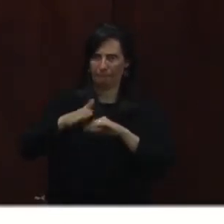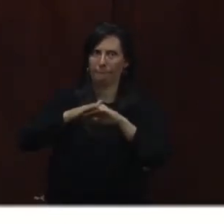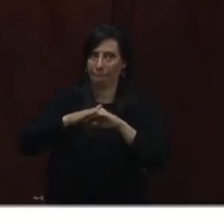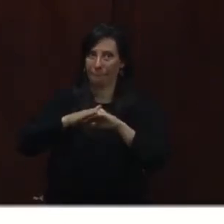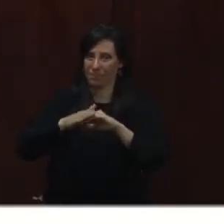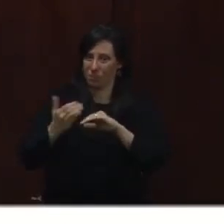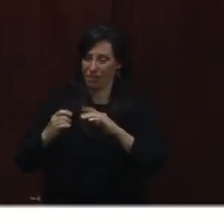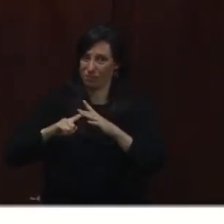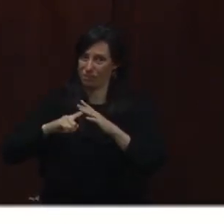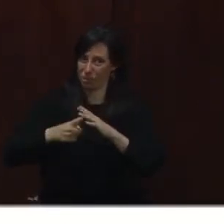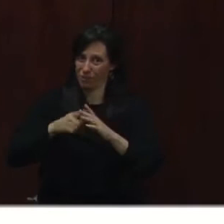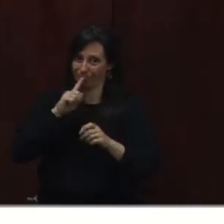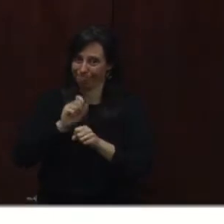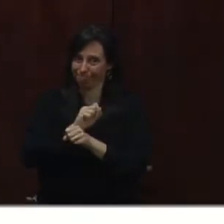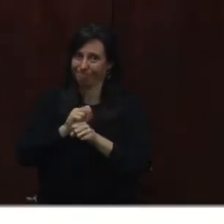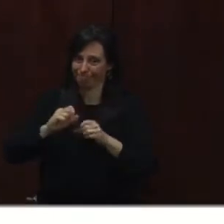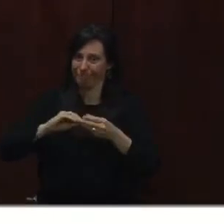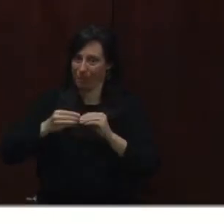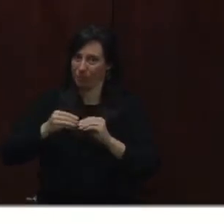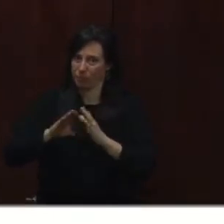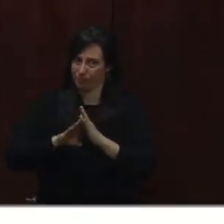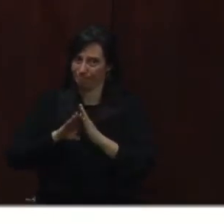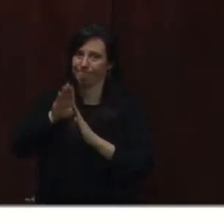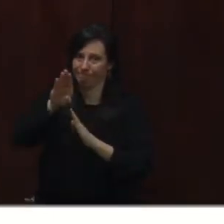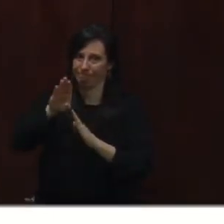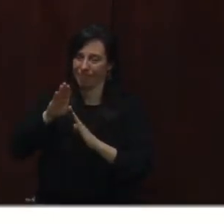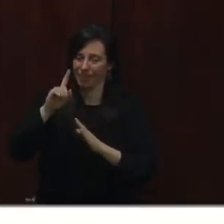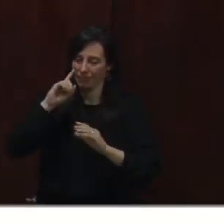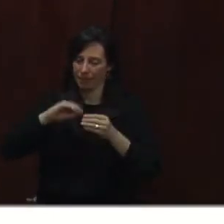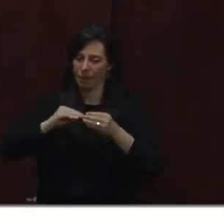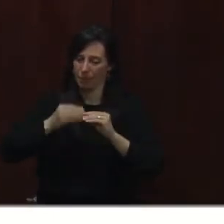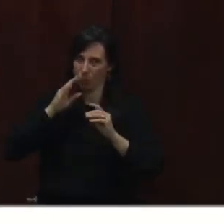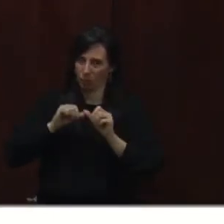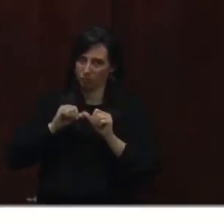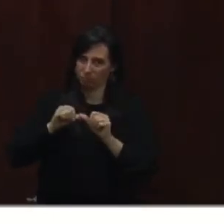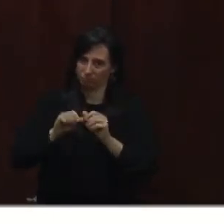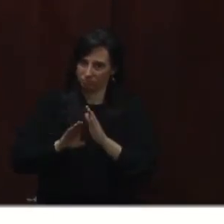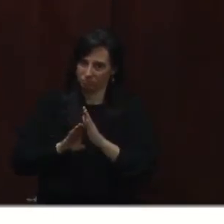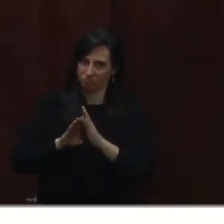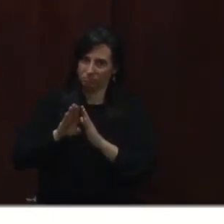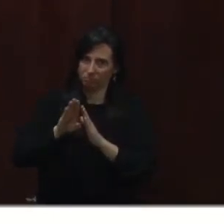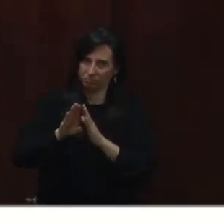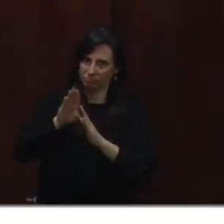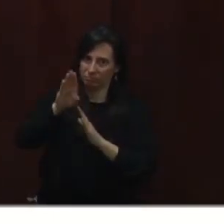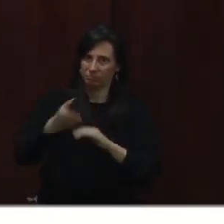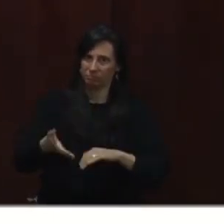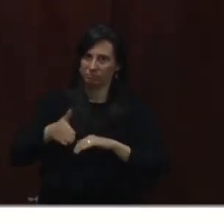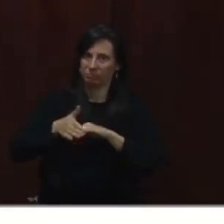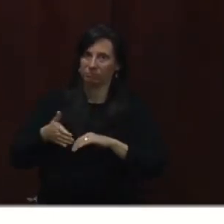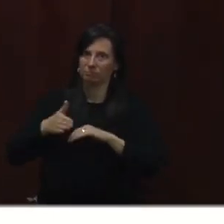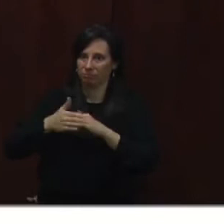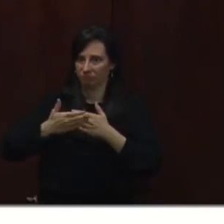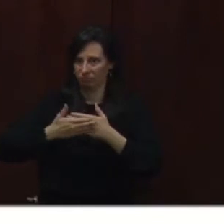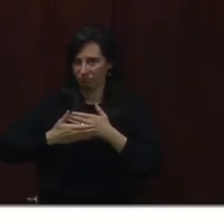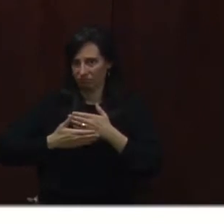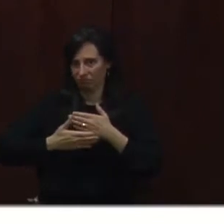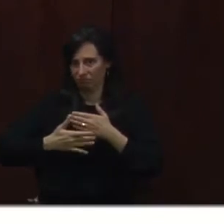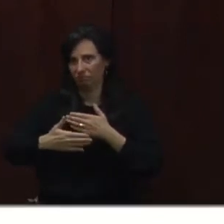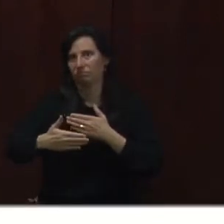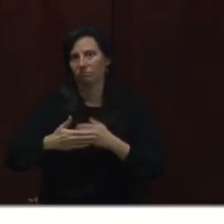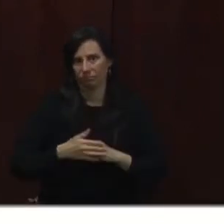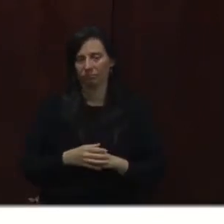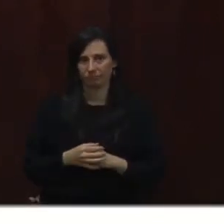likely that we will see a continued increase in cases as we get further into that incubation period.